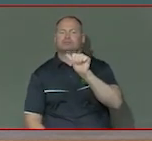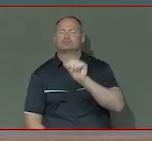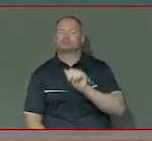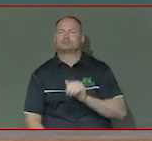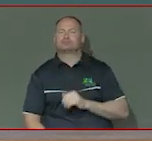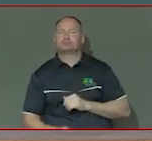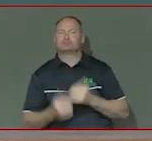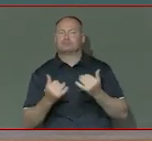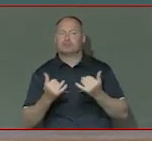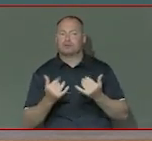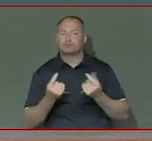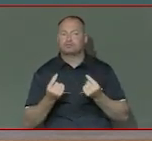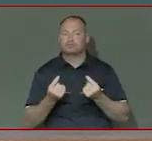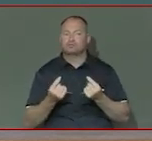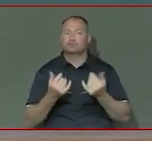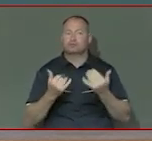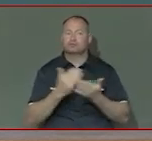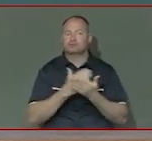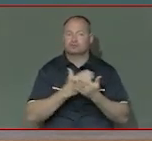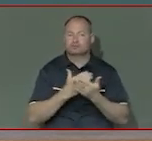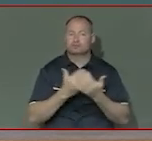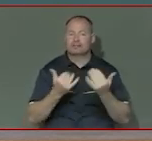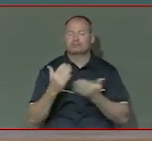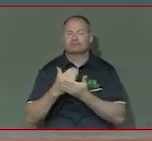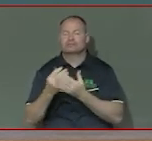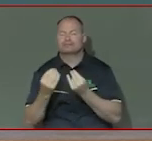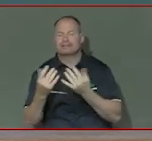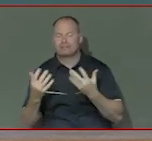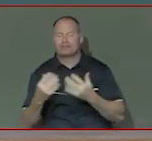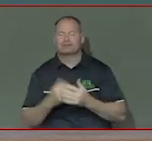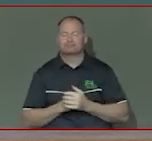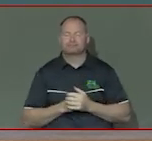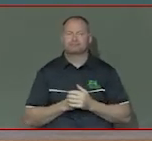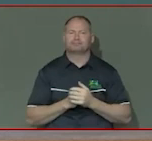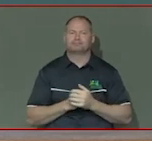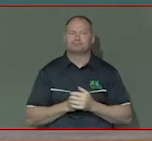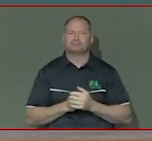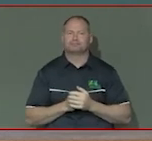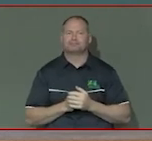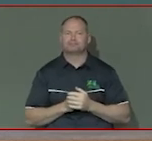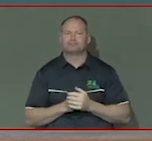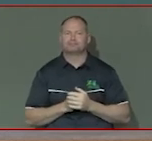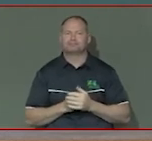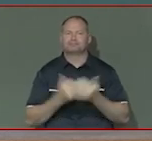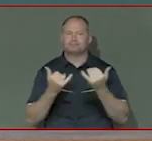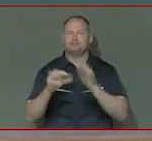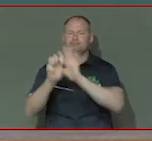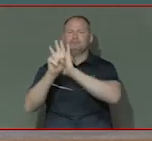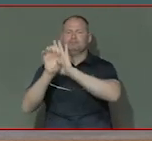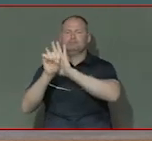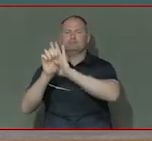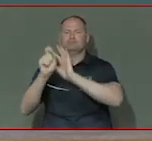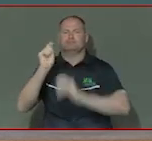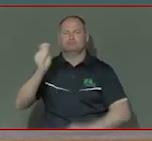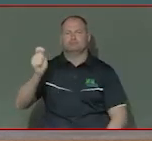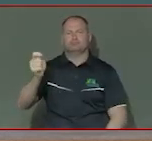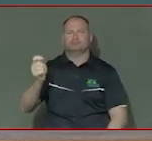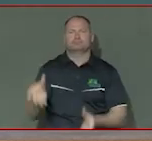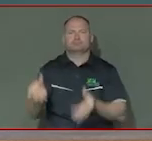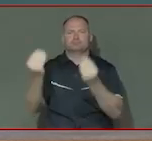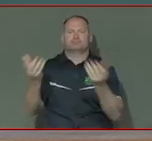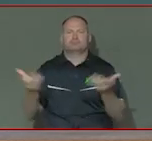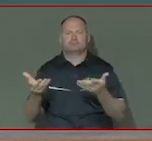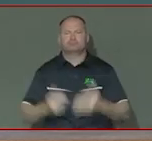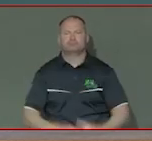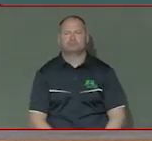Shareholders' equity divided by the number of shares. Market price. Where do we get the market price?